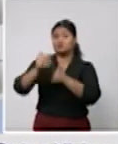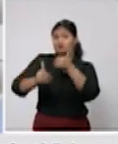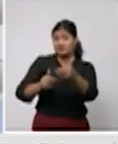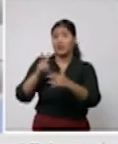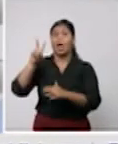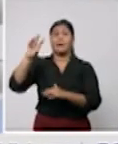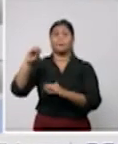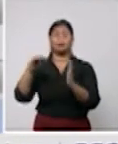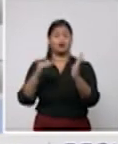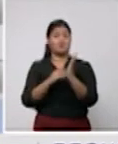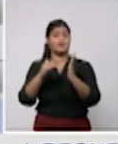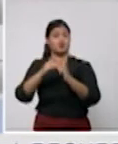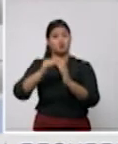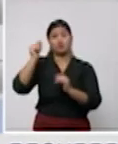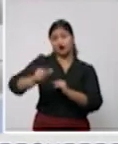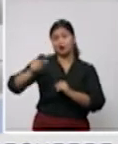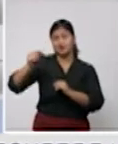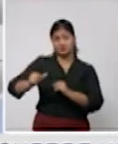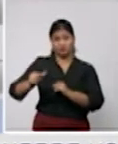20 million.